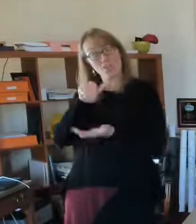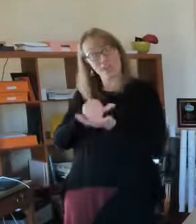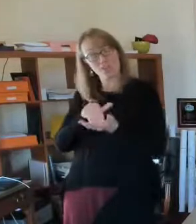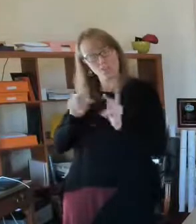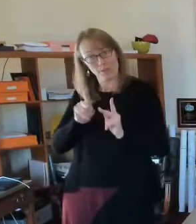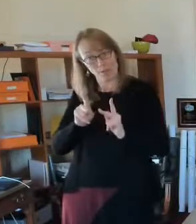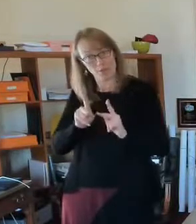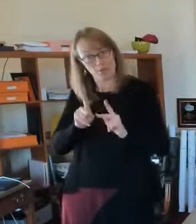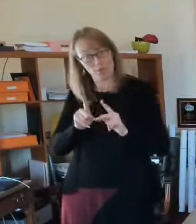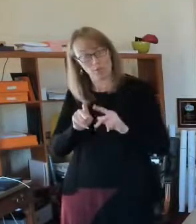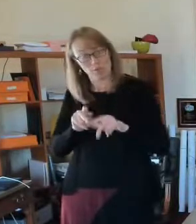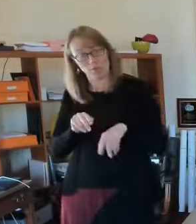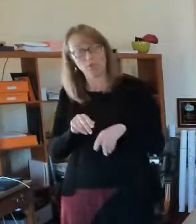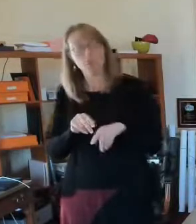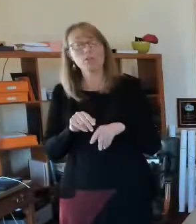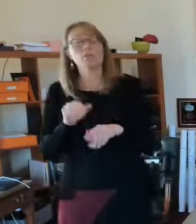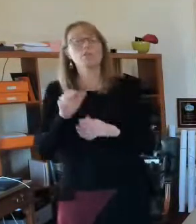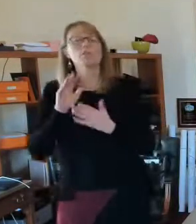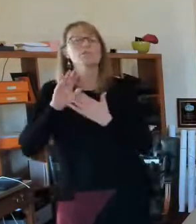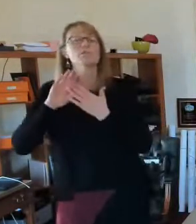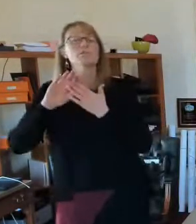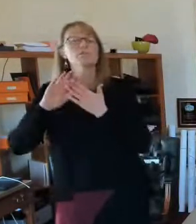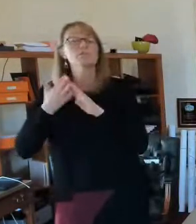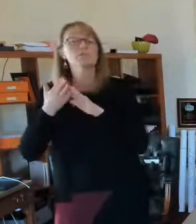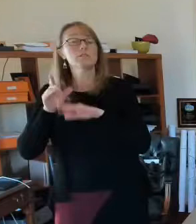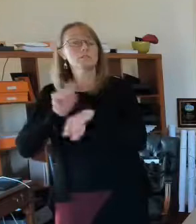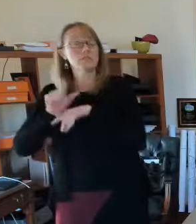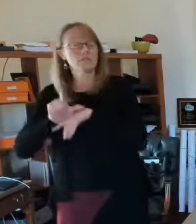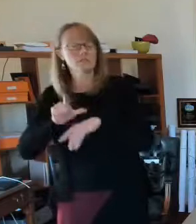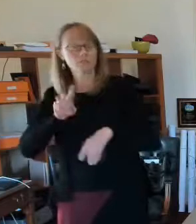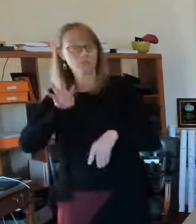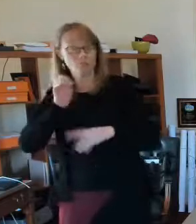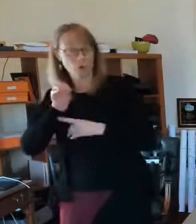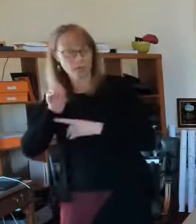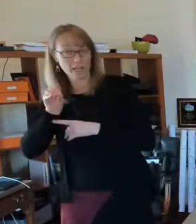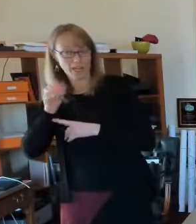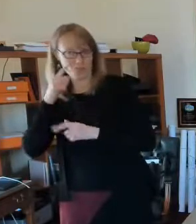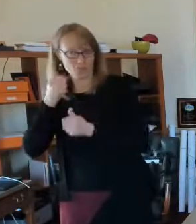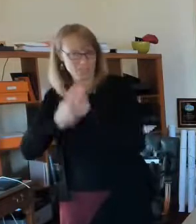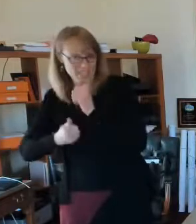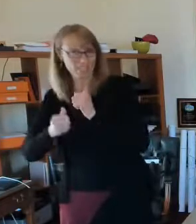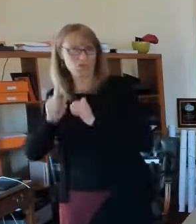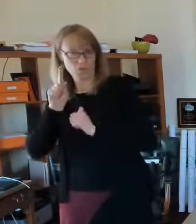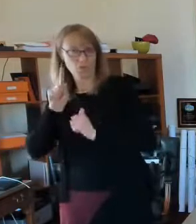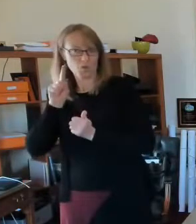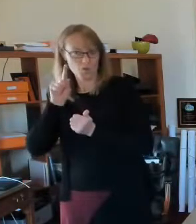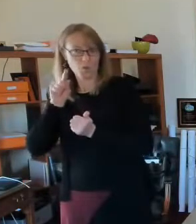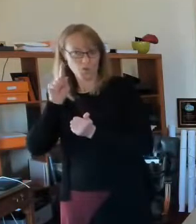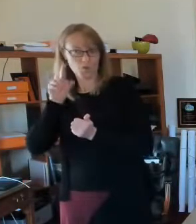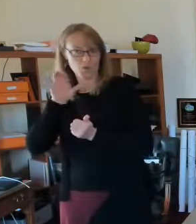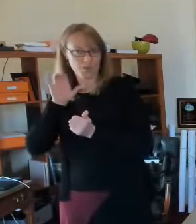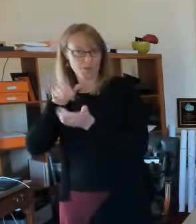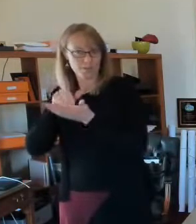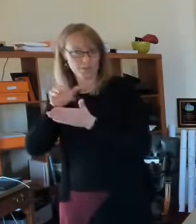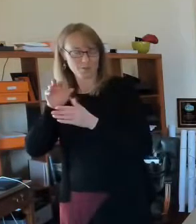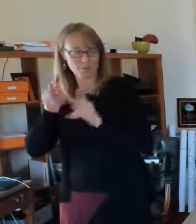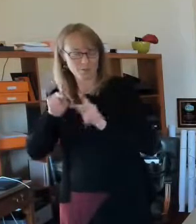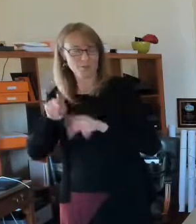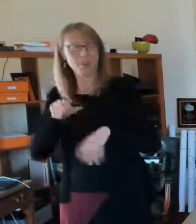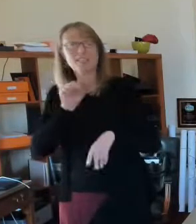In the city of St. Louis, it was 40 per 100,000 people. St. Louis County, it was 61. St. Charles,